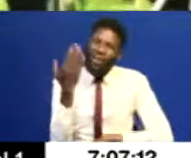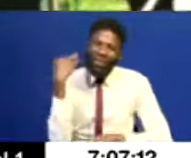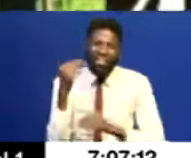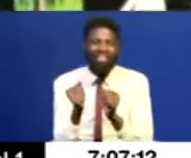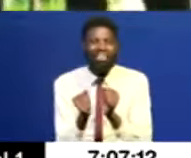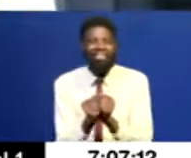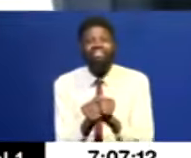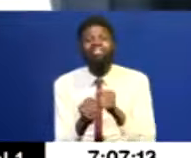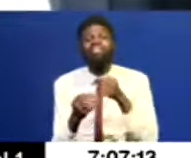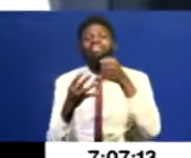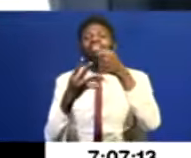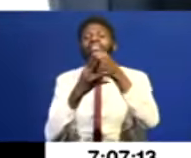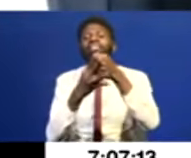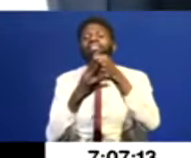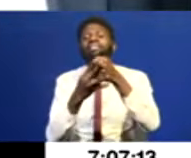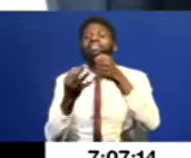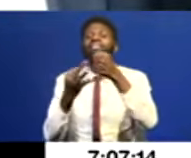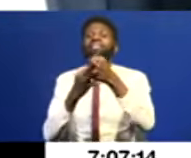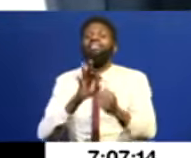1984.